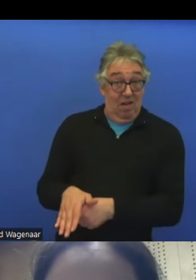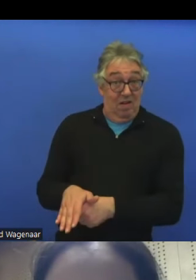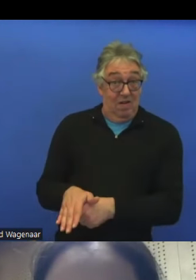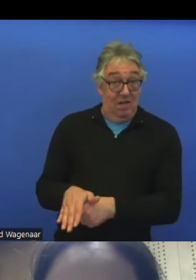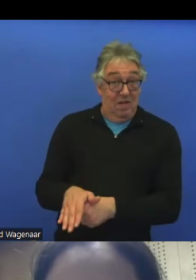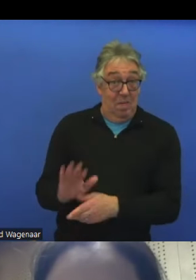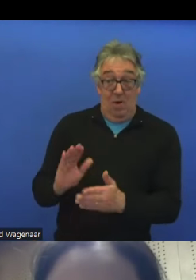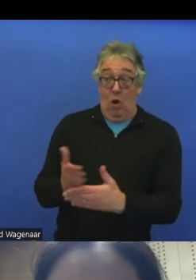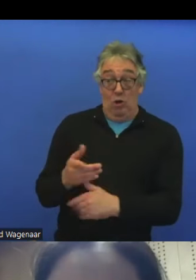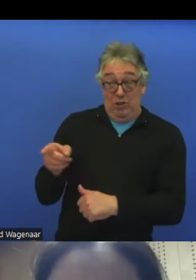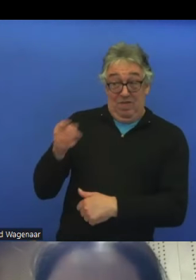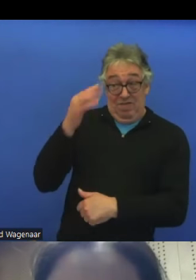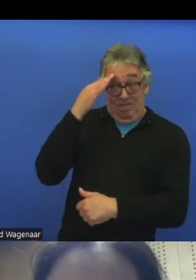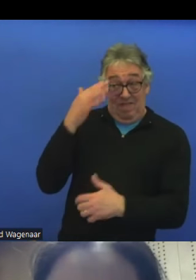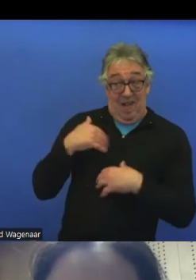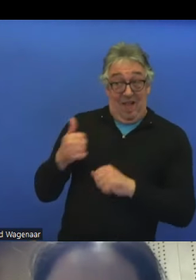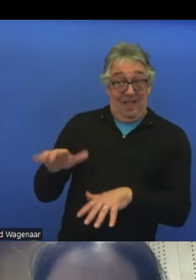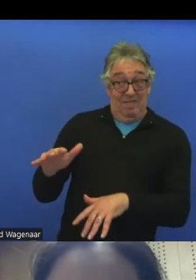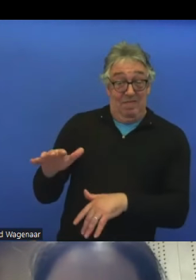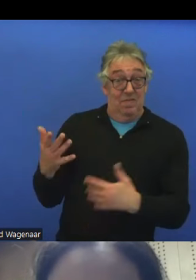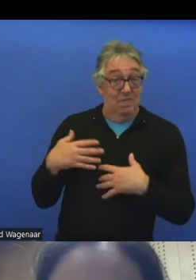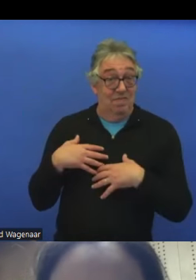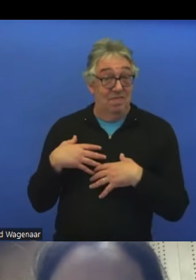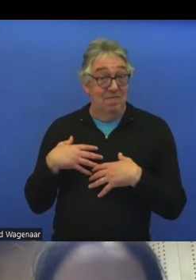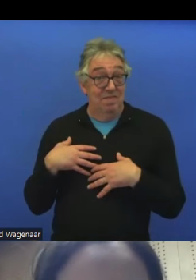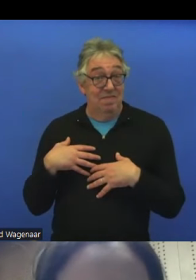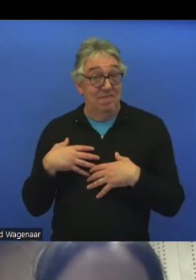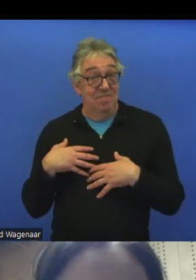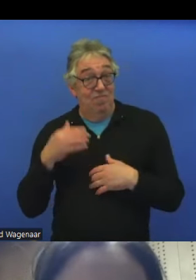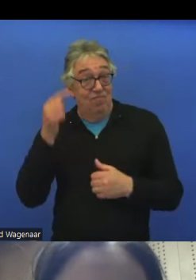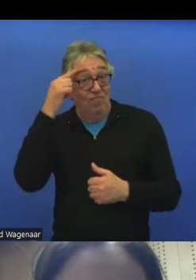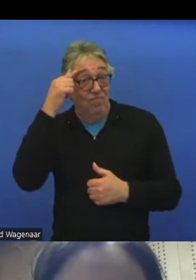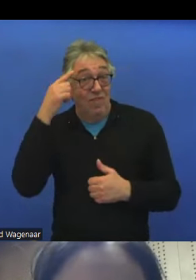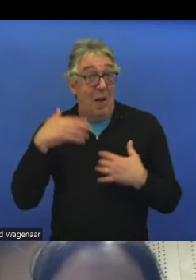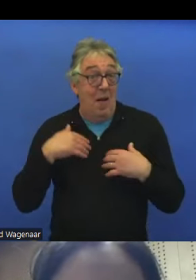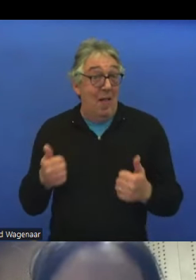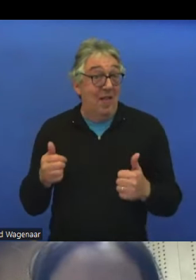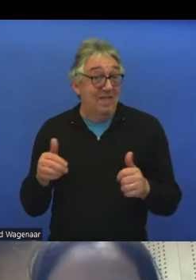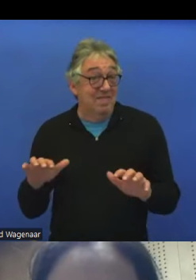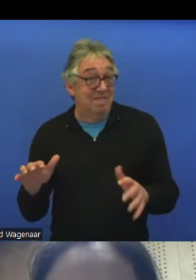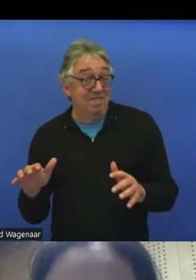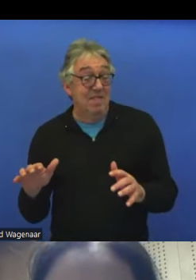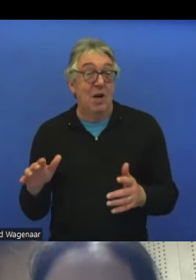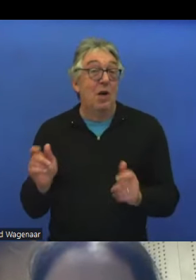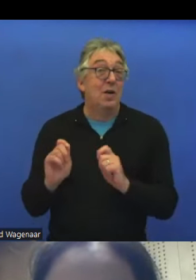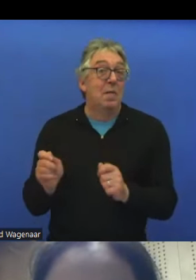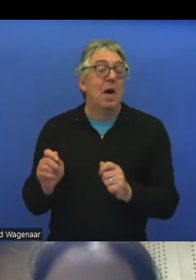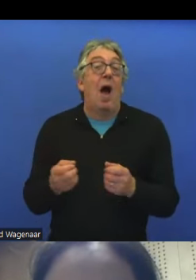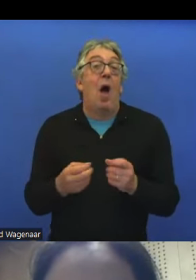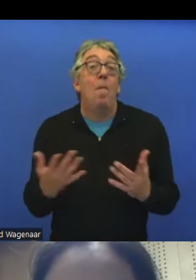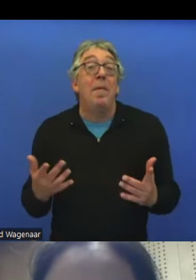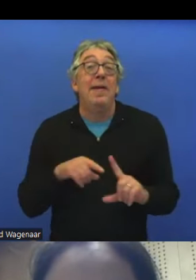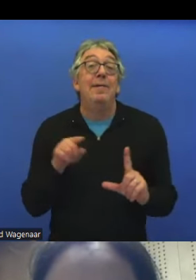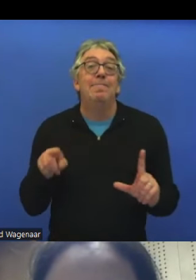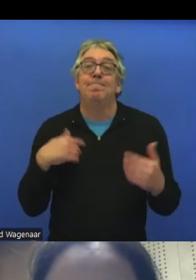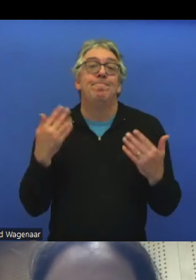But also just in the procedural requirements to access a